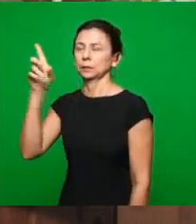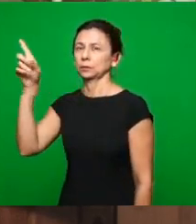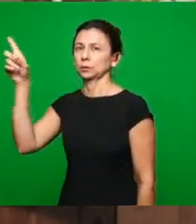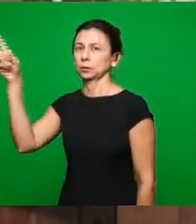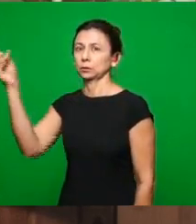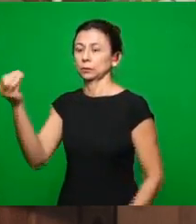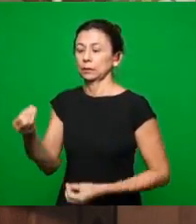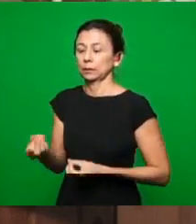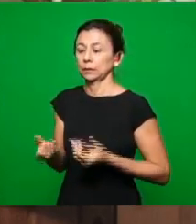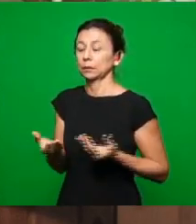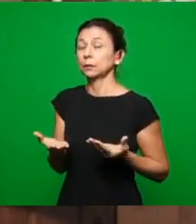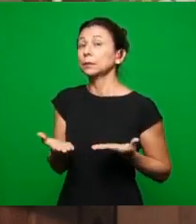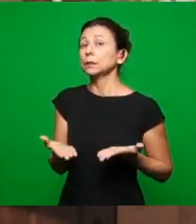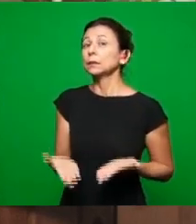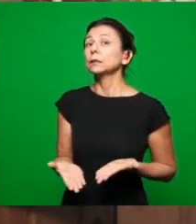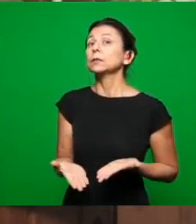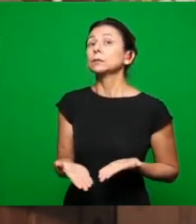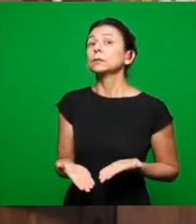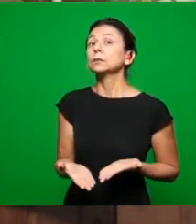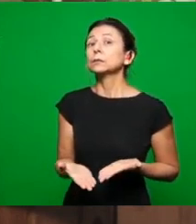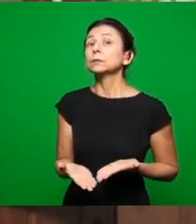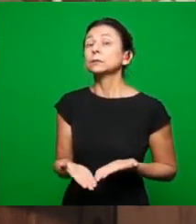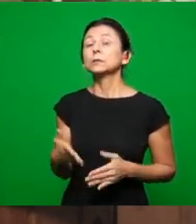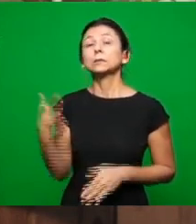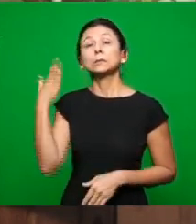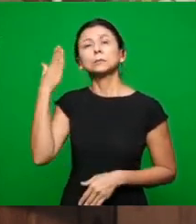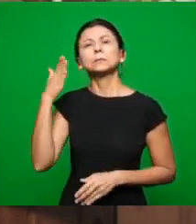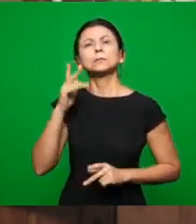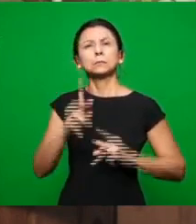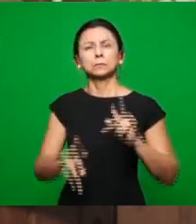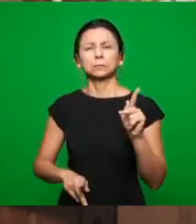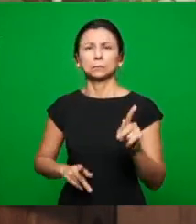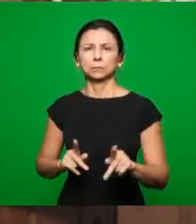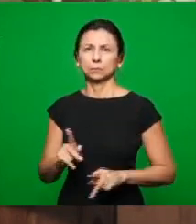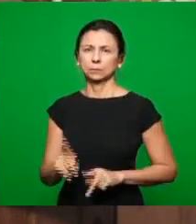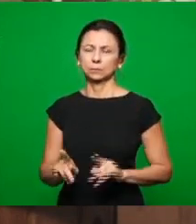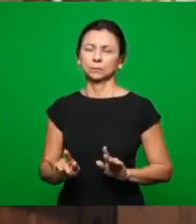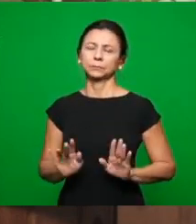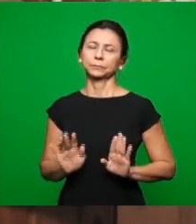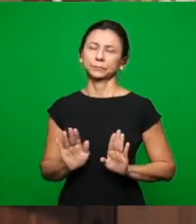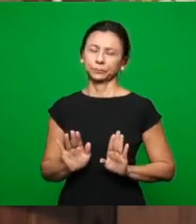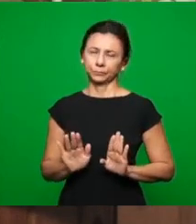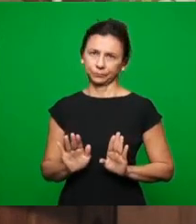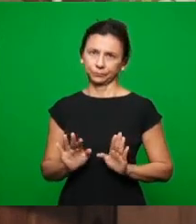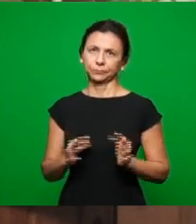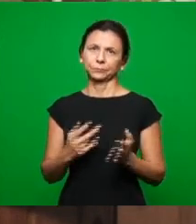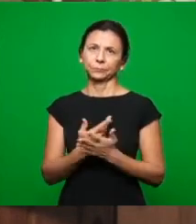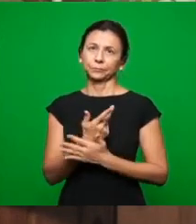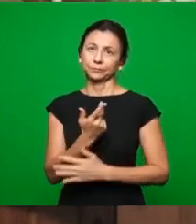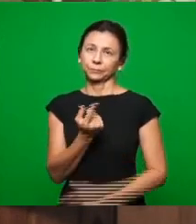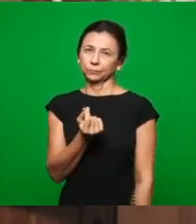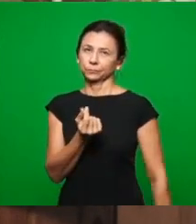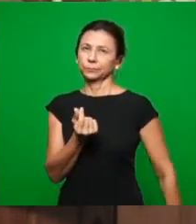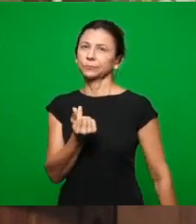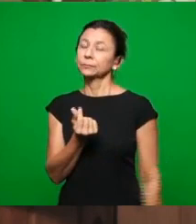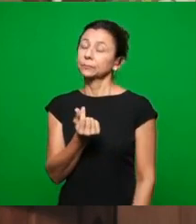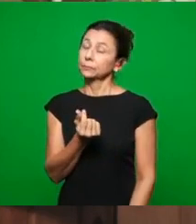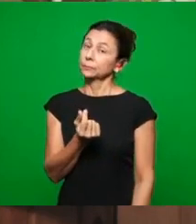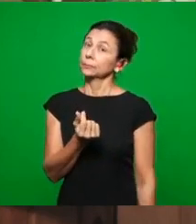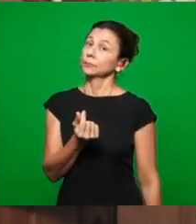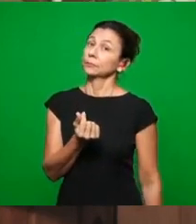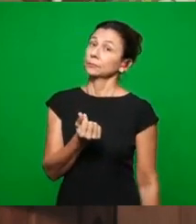task from the part of the Lord to speak, that bring a message to the people. However, because of